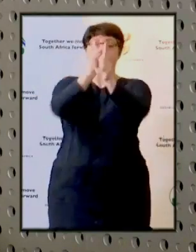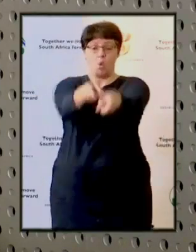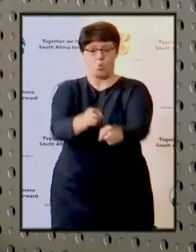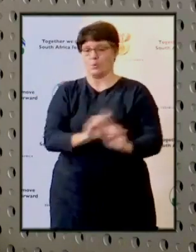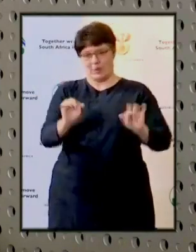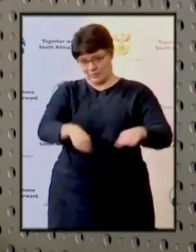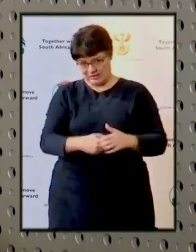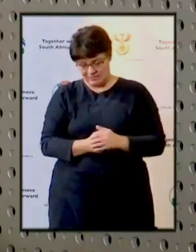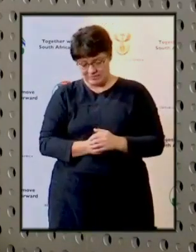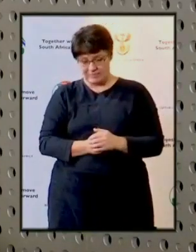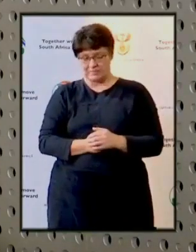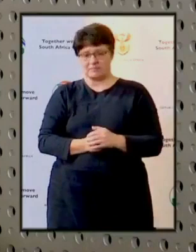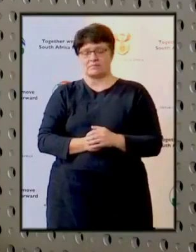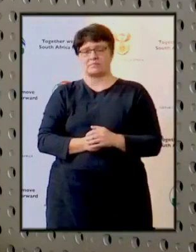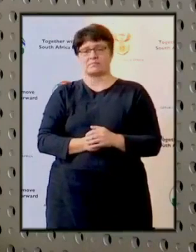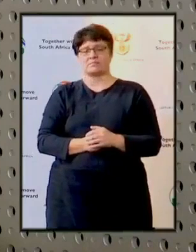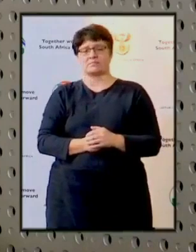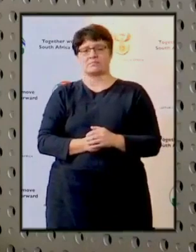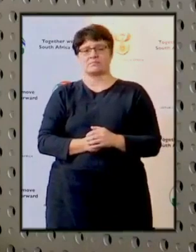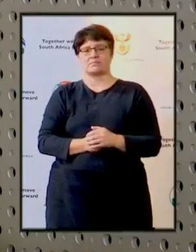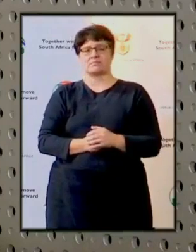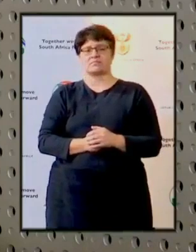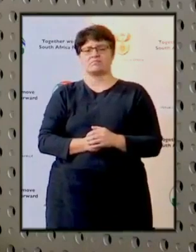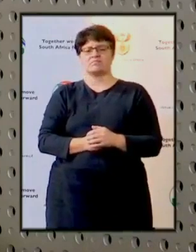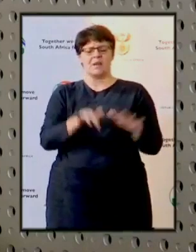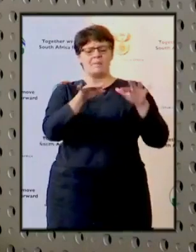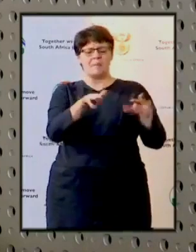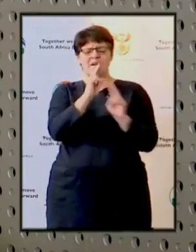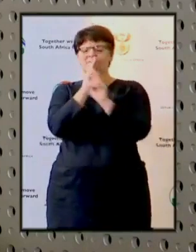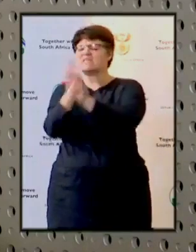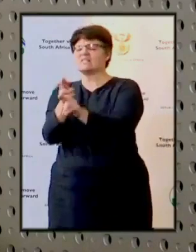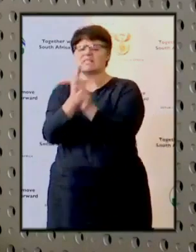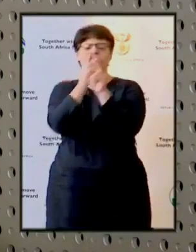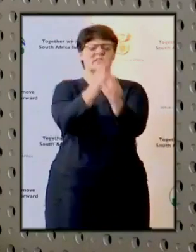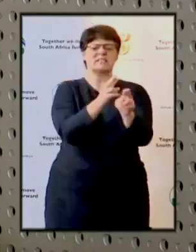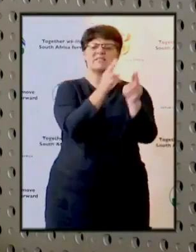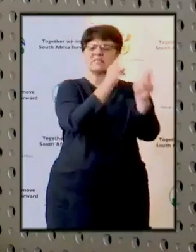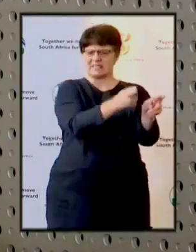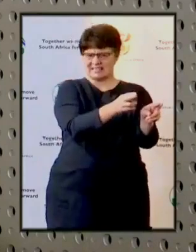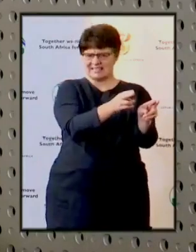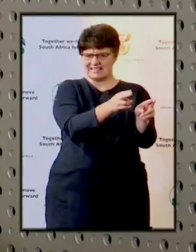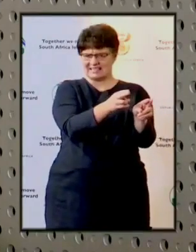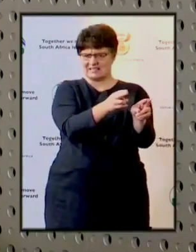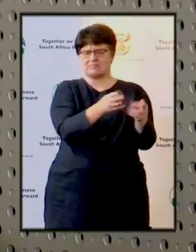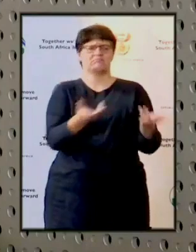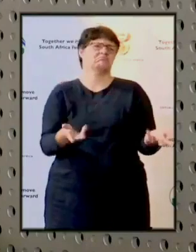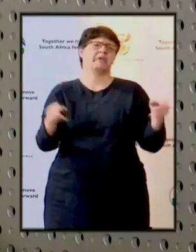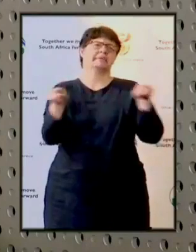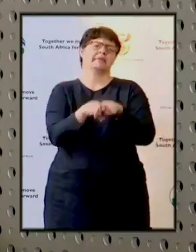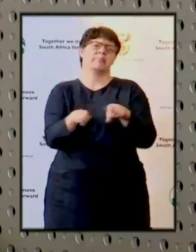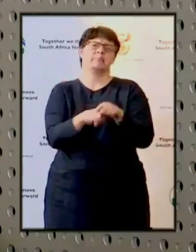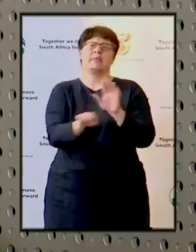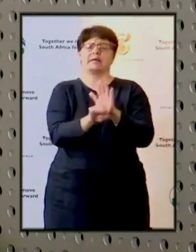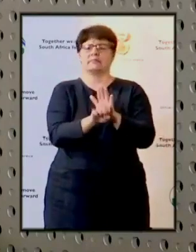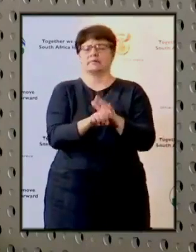The places where the public visit and they are controlled, places like